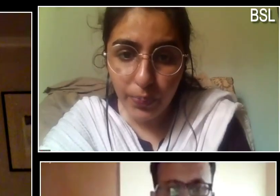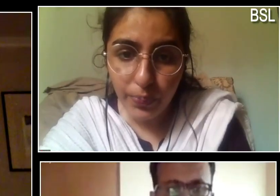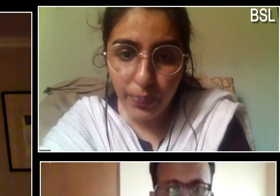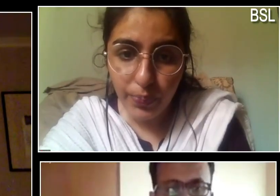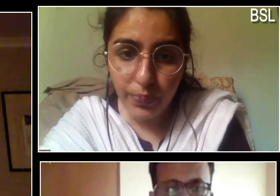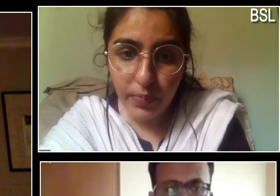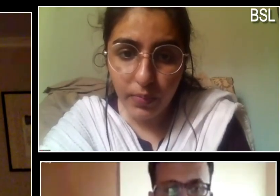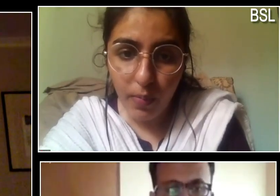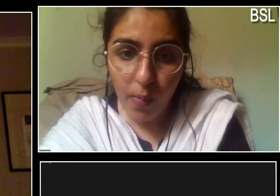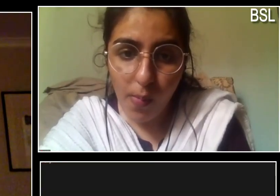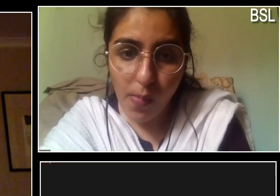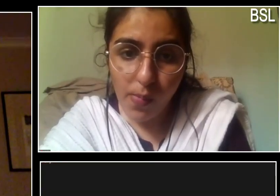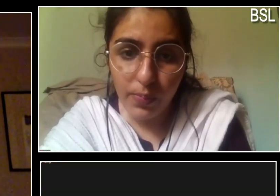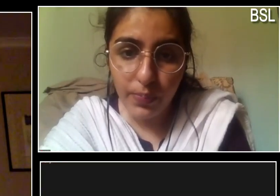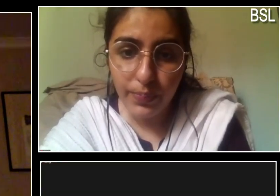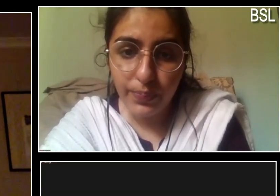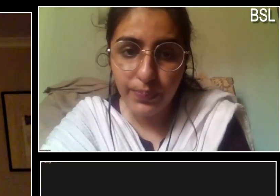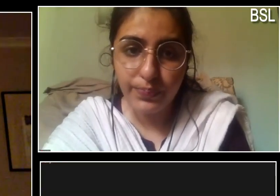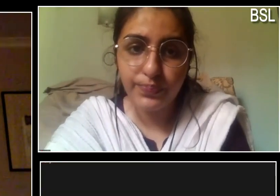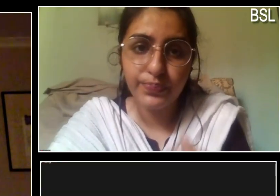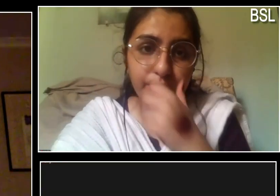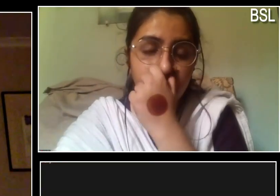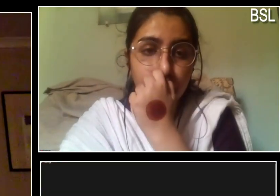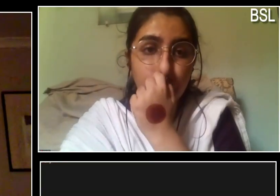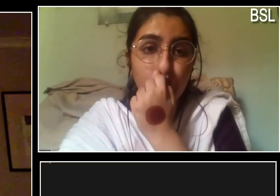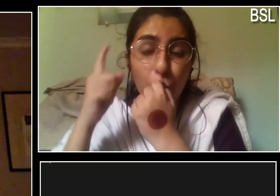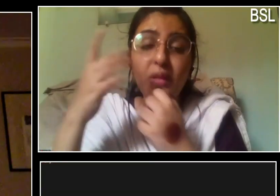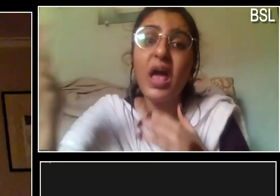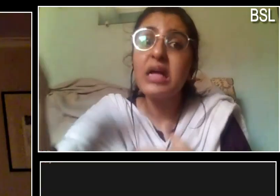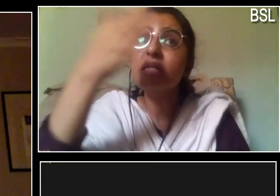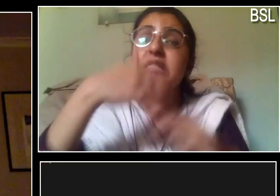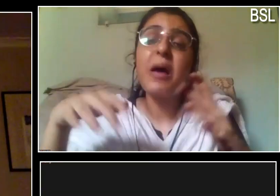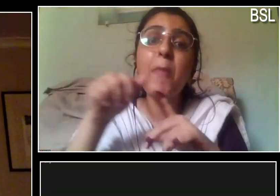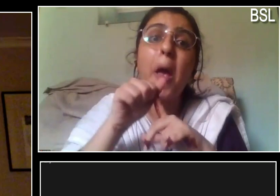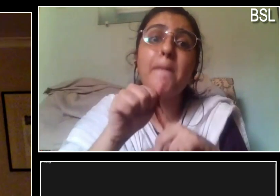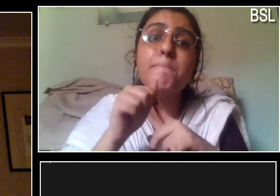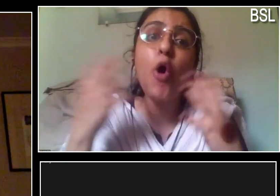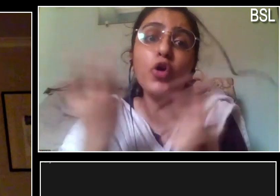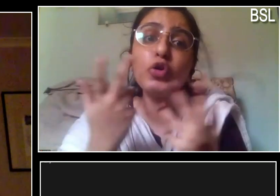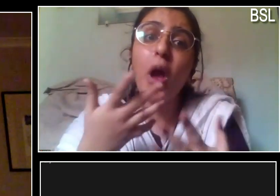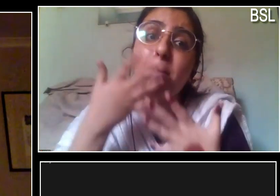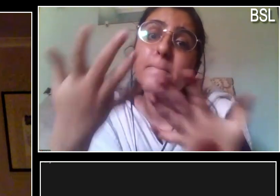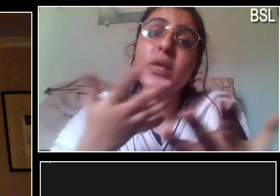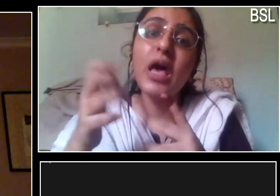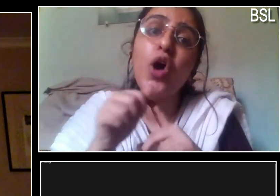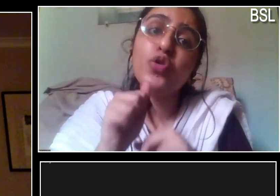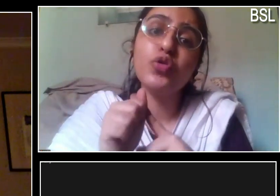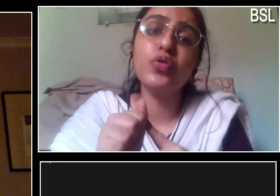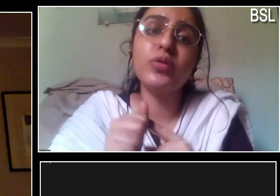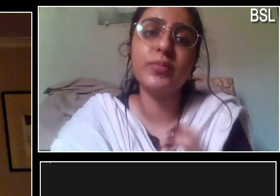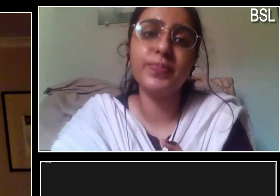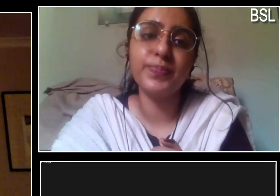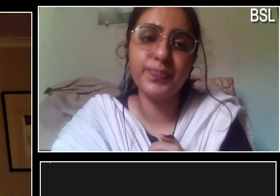vitally important to everyone during these times of COVID-19. Thanks.